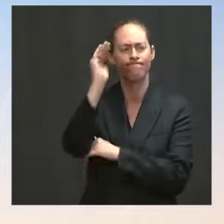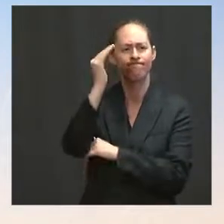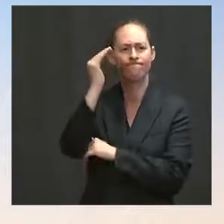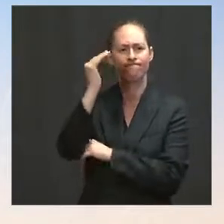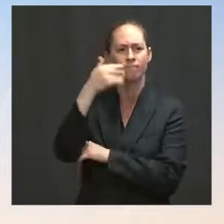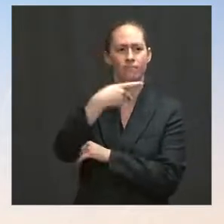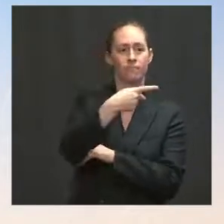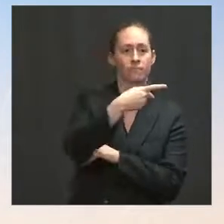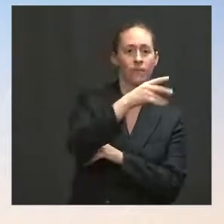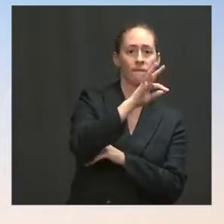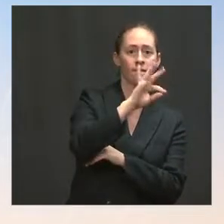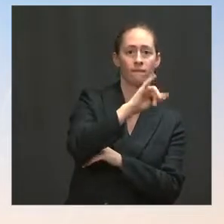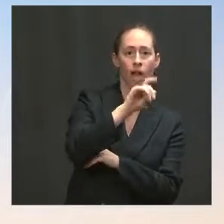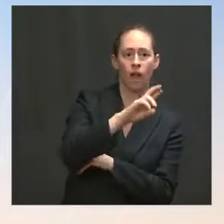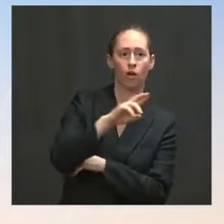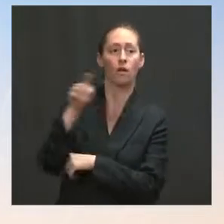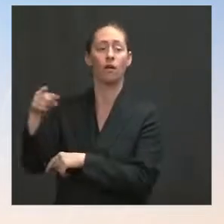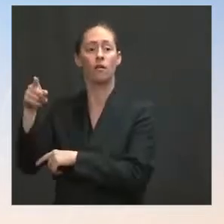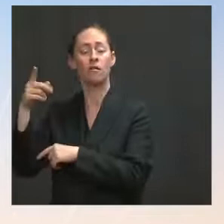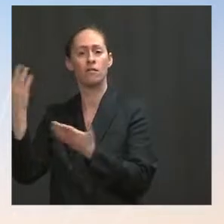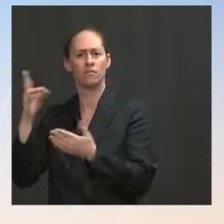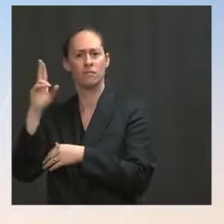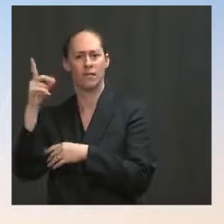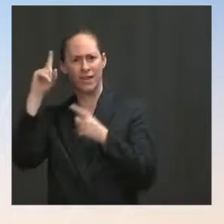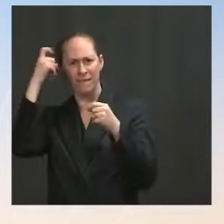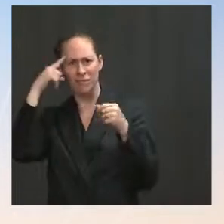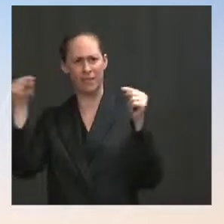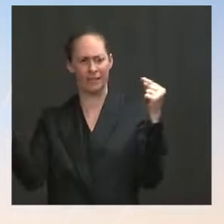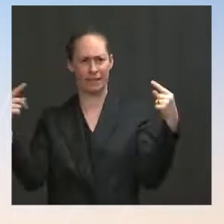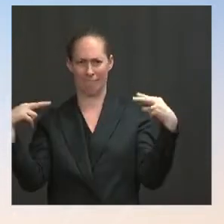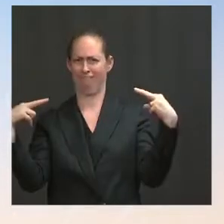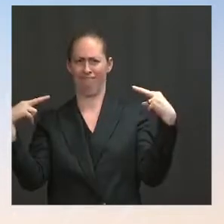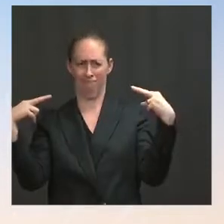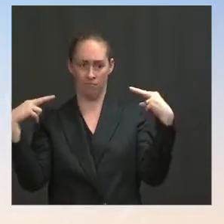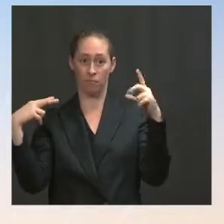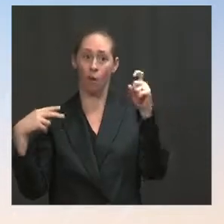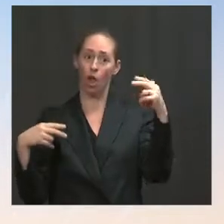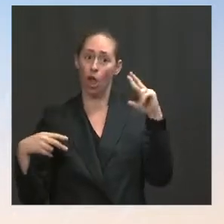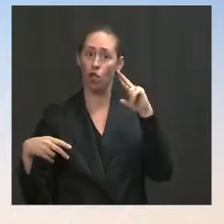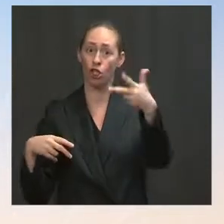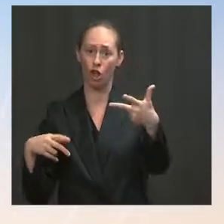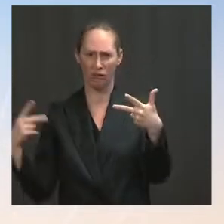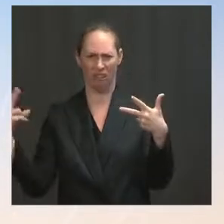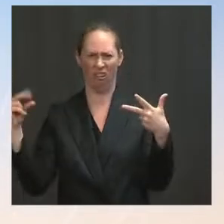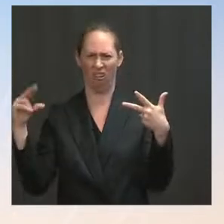shots. Do you anticipate getting any clarity on that in this afternoon's meeting?